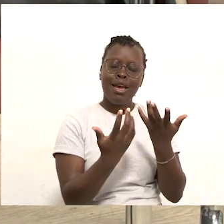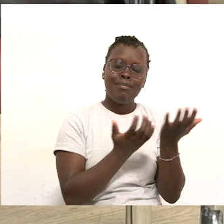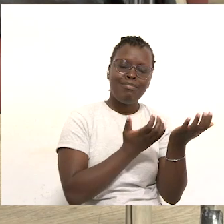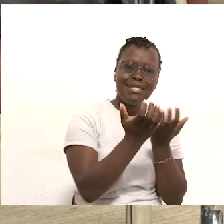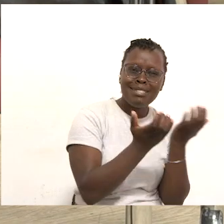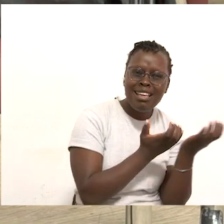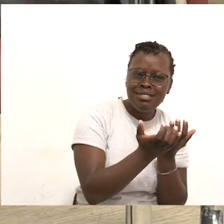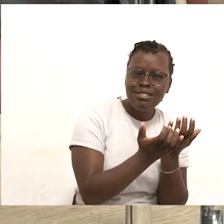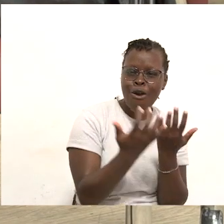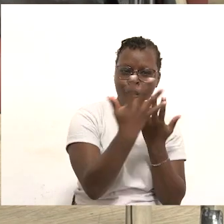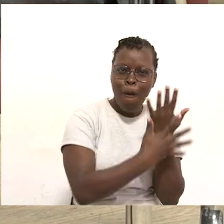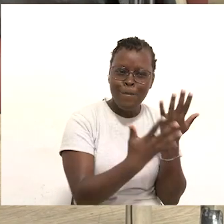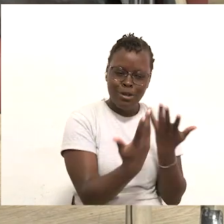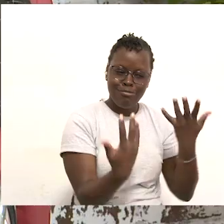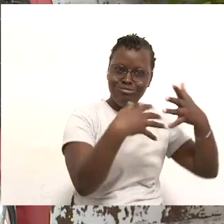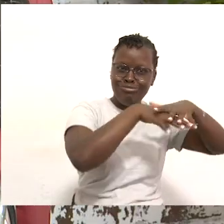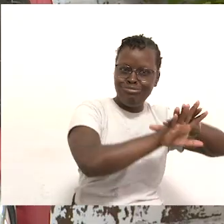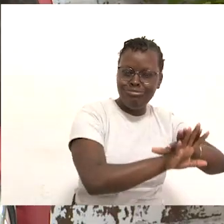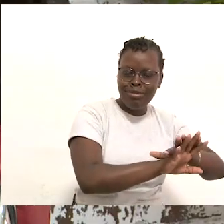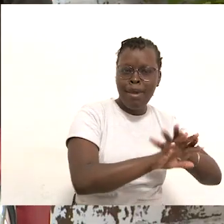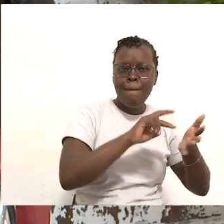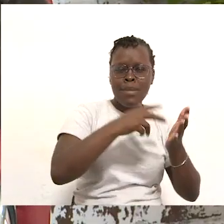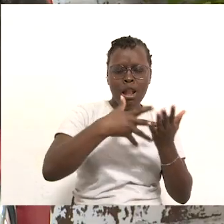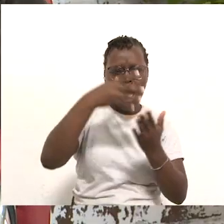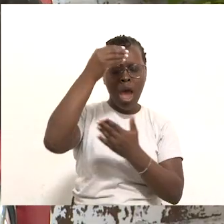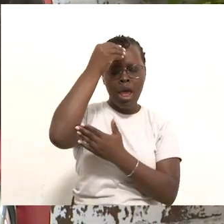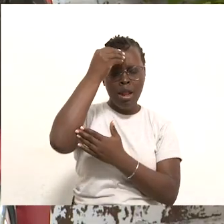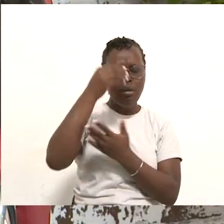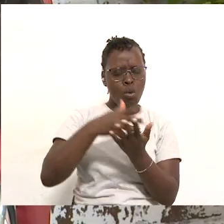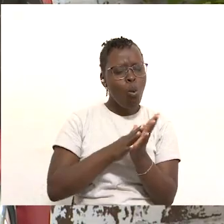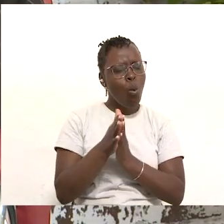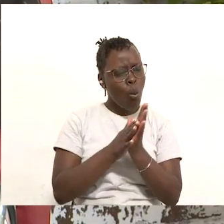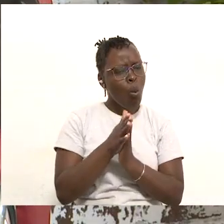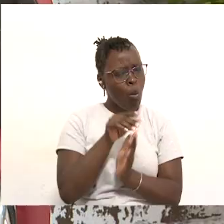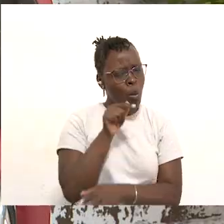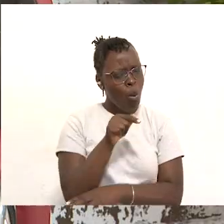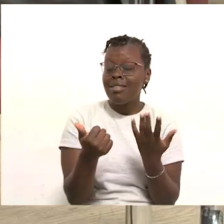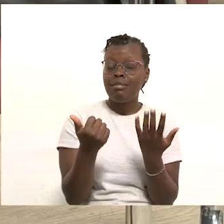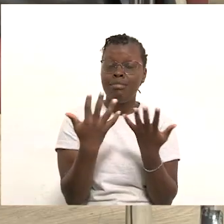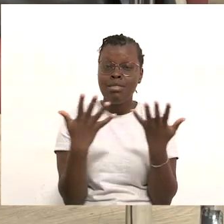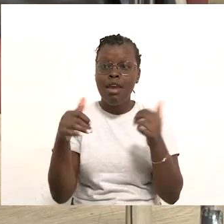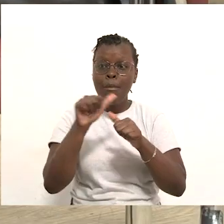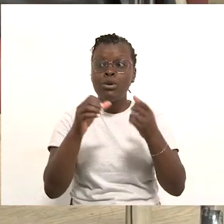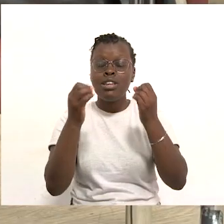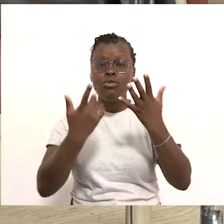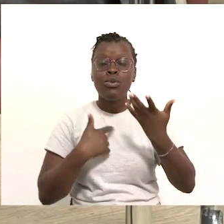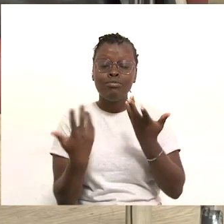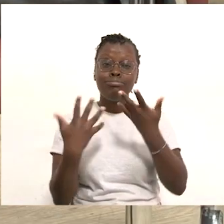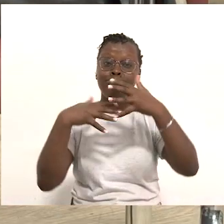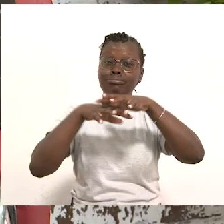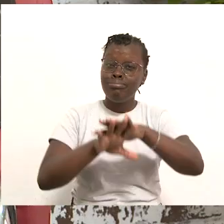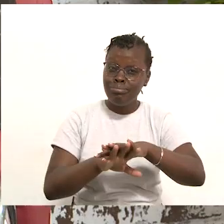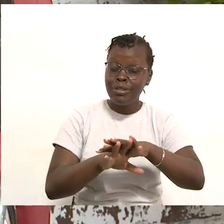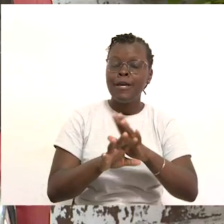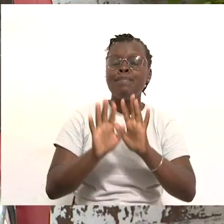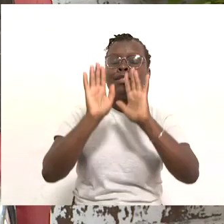studies, and then you find that learners will develop broader skill set skill set. Yeah, another gain is